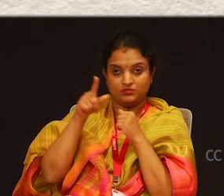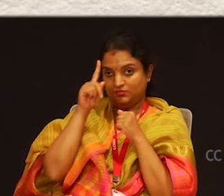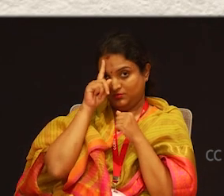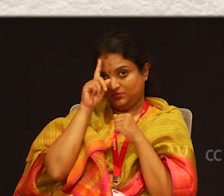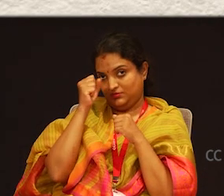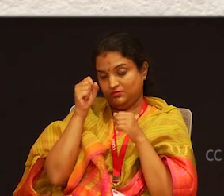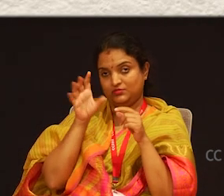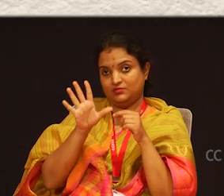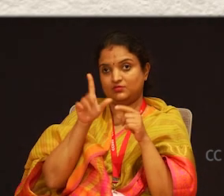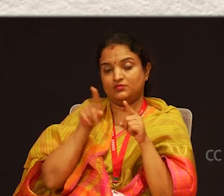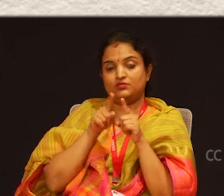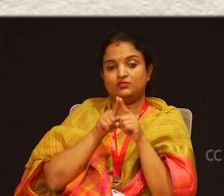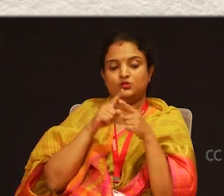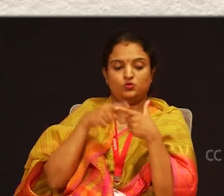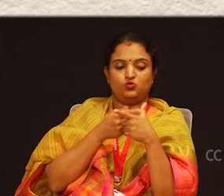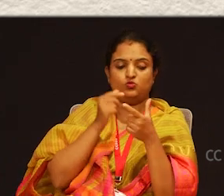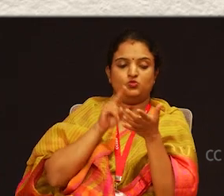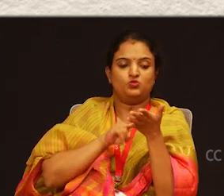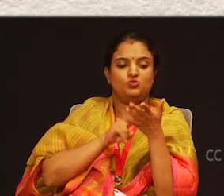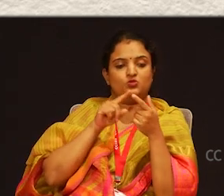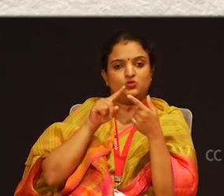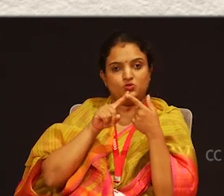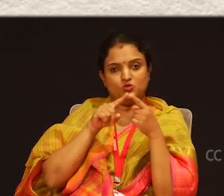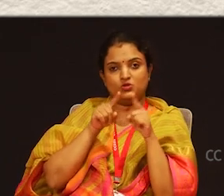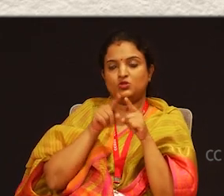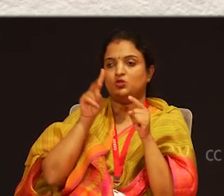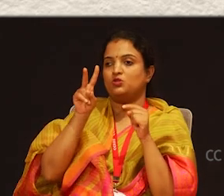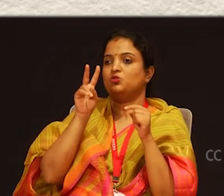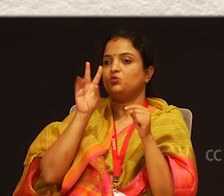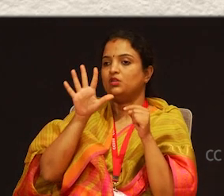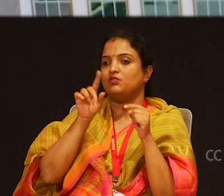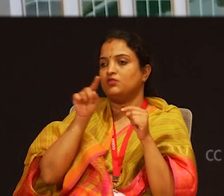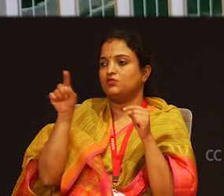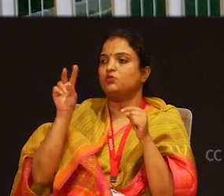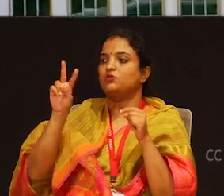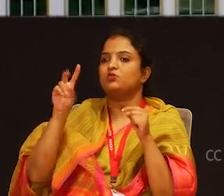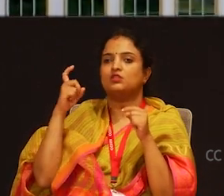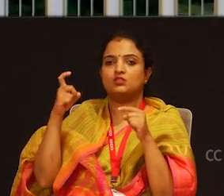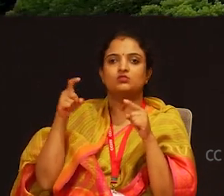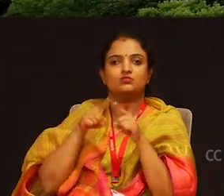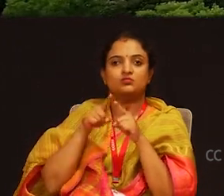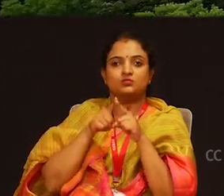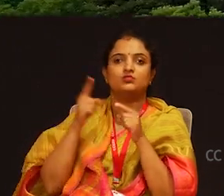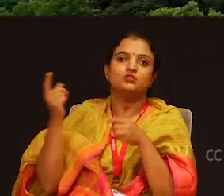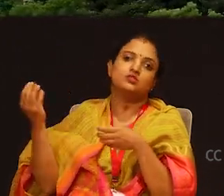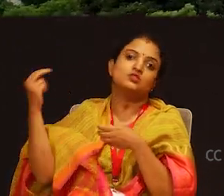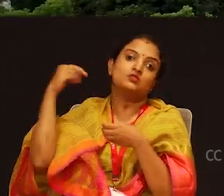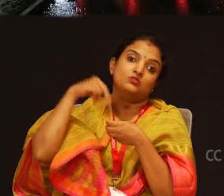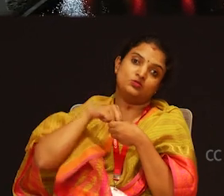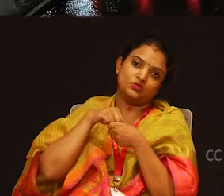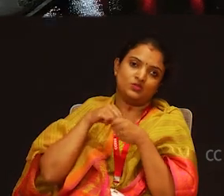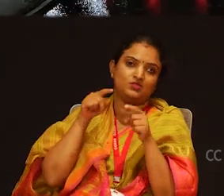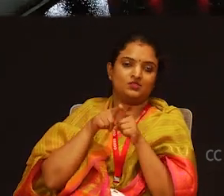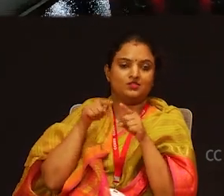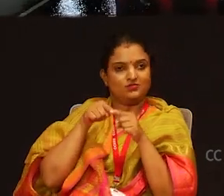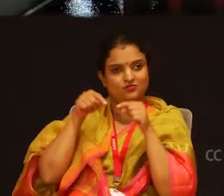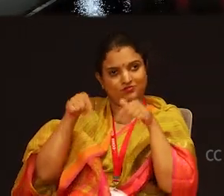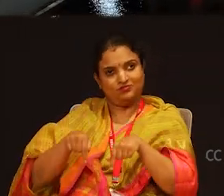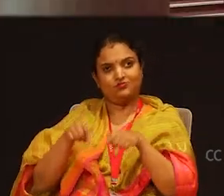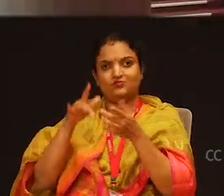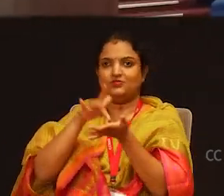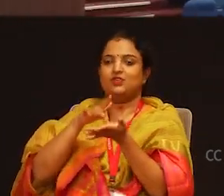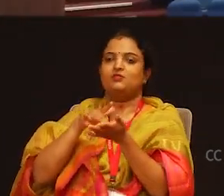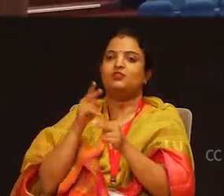June 25th to 27th, 2025. Join us at the Sai Hira Global